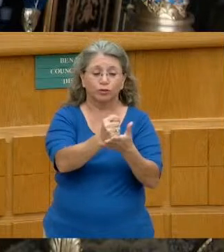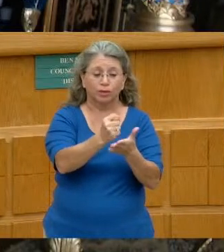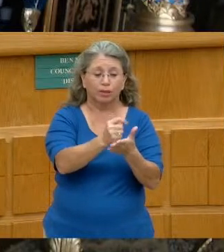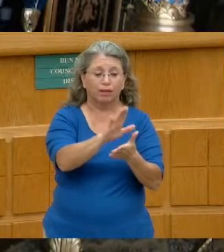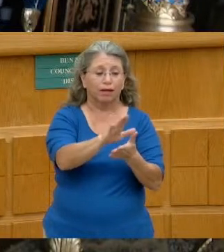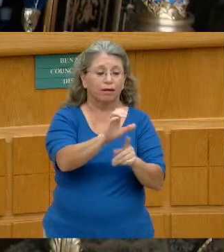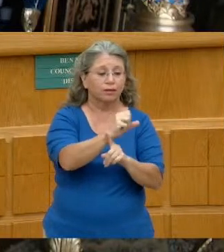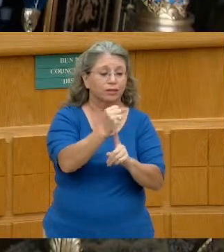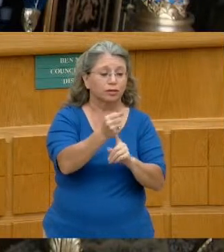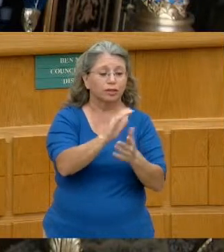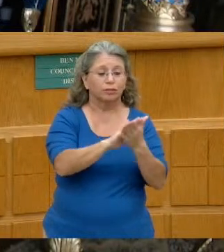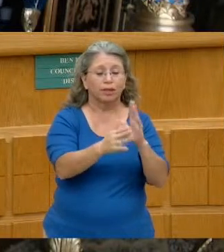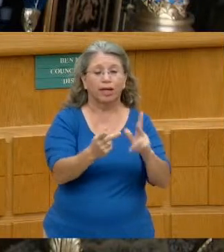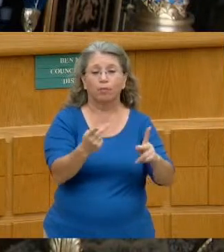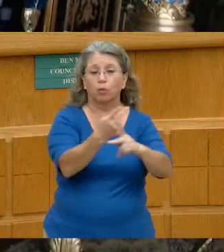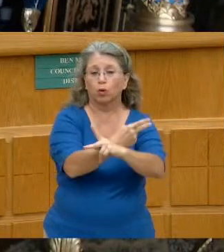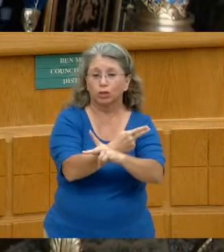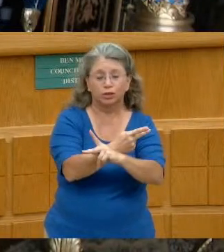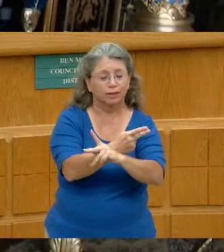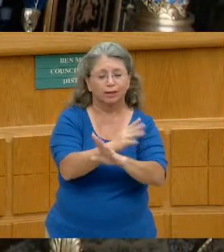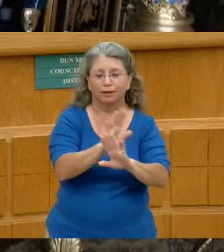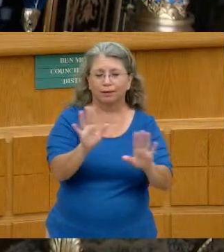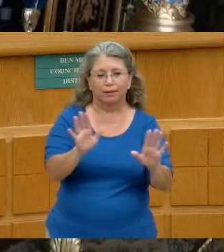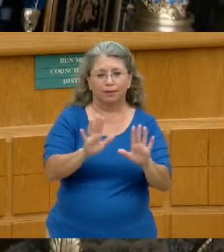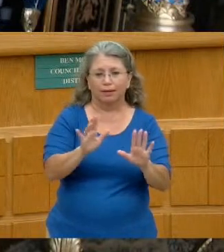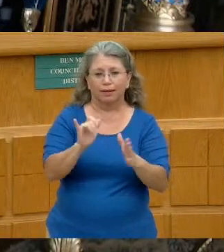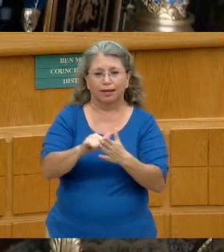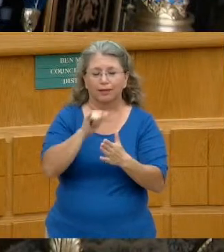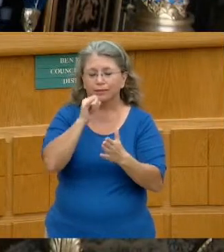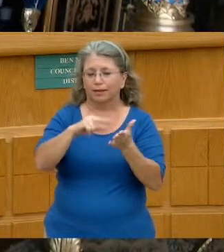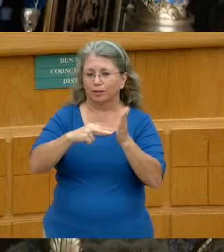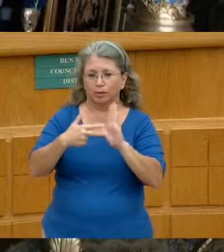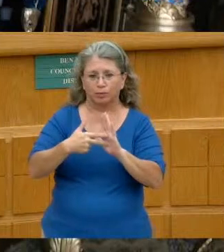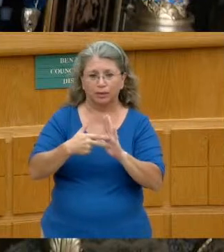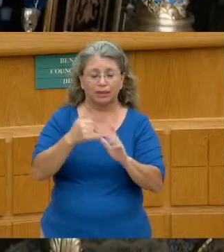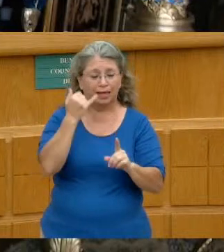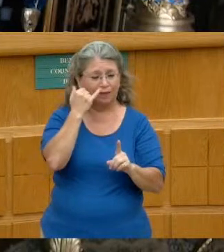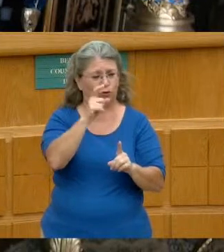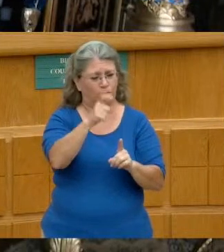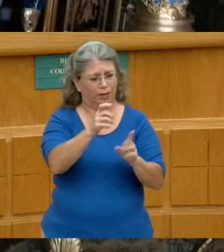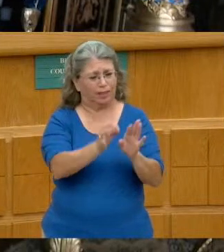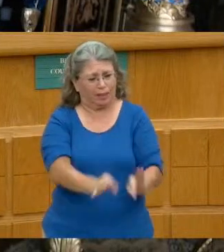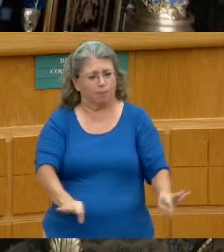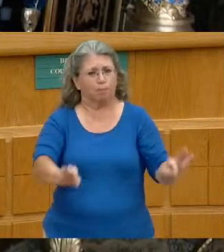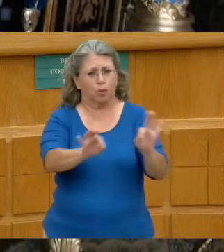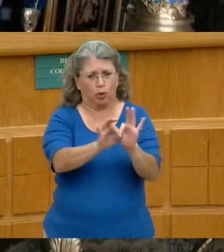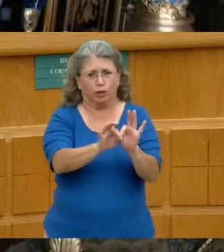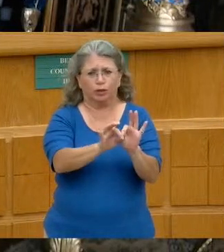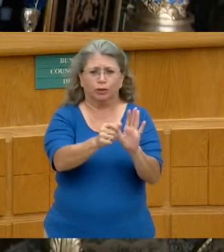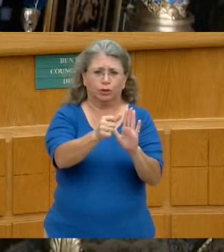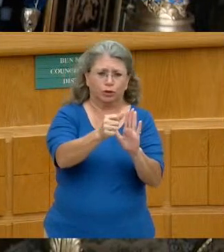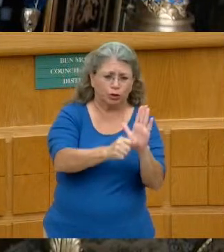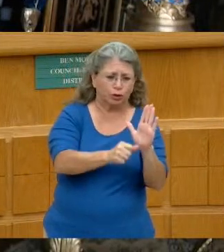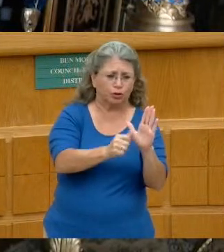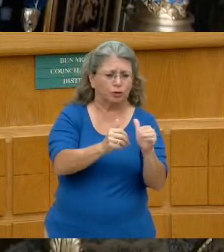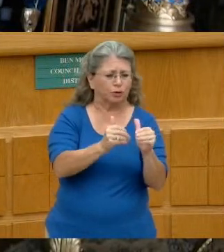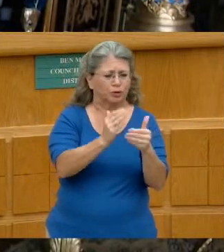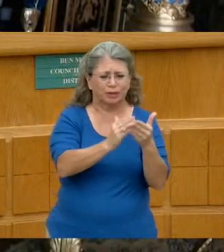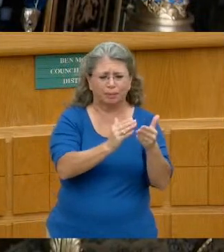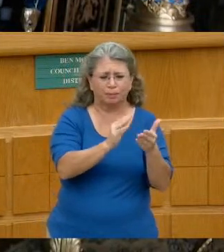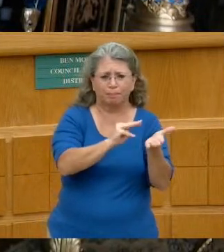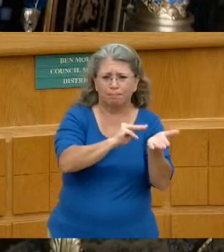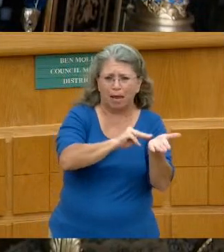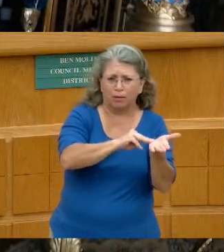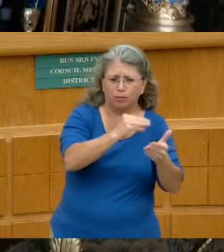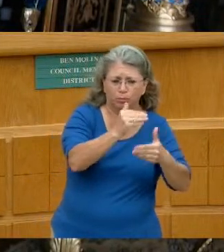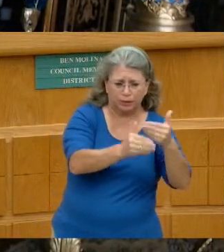all. It's not designed to hurt anybody who needs an important procedure or surgery. We don't want people to stop getting treatment.